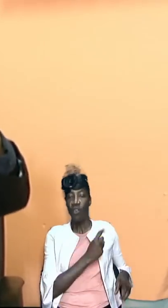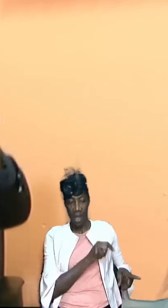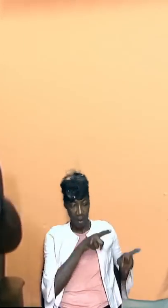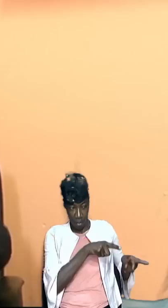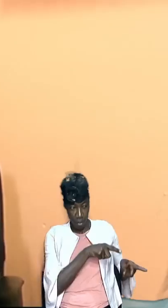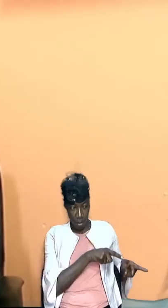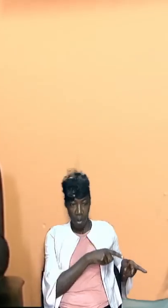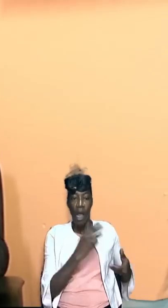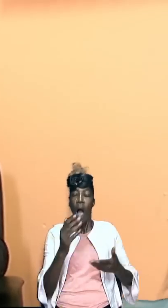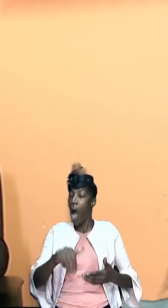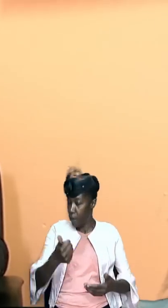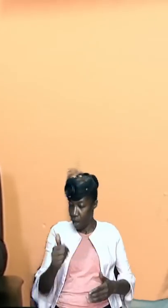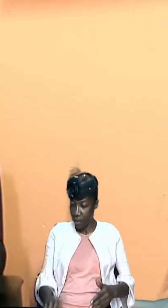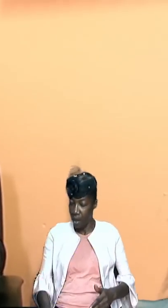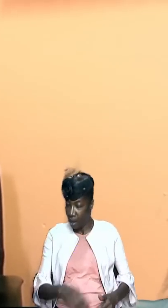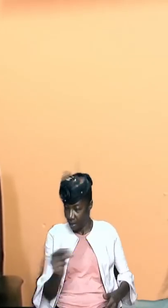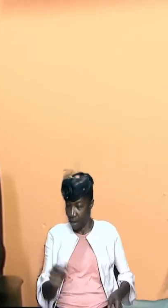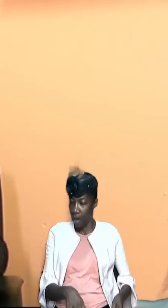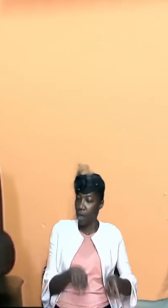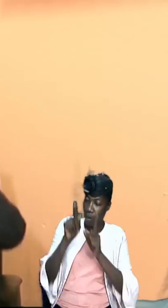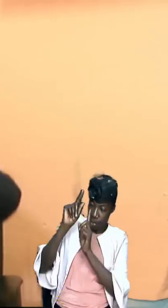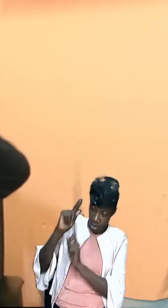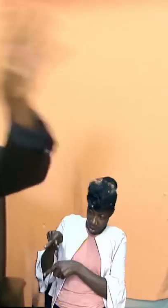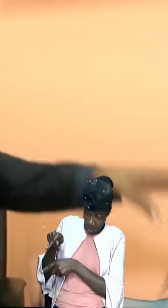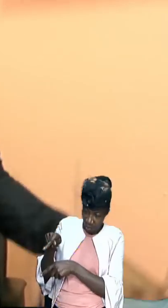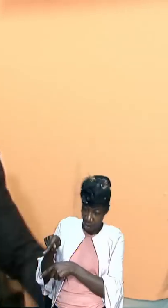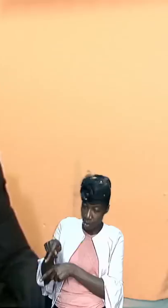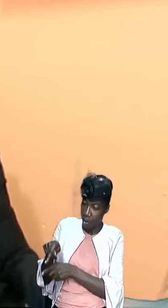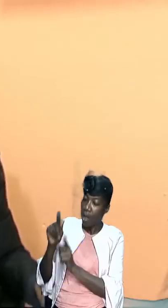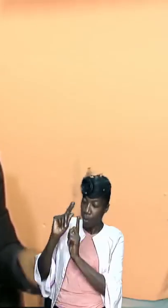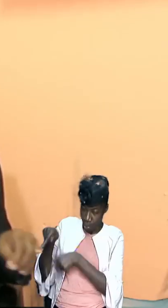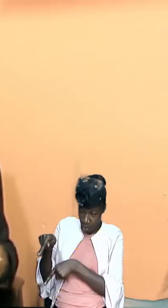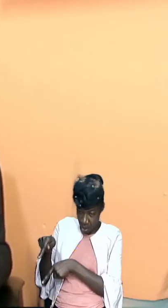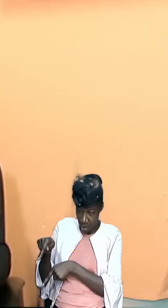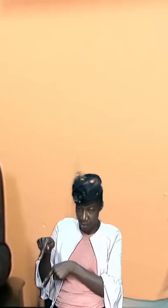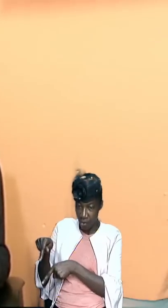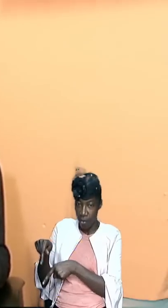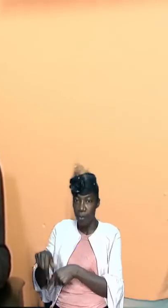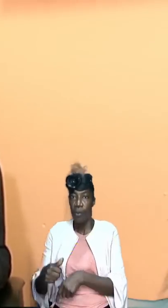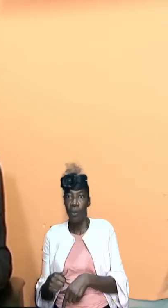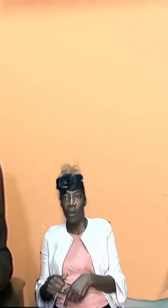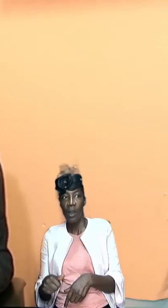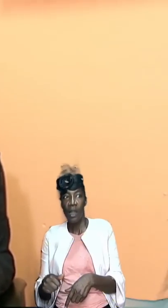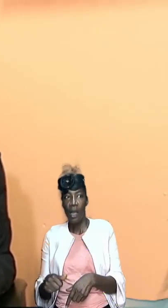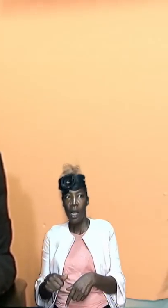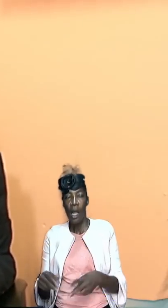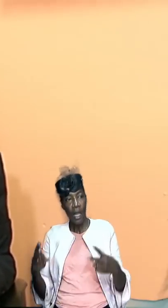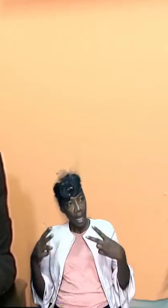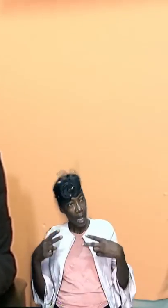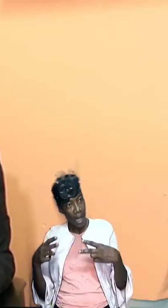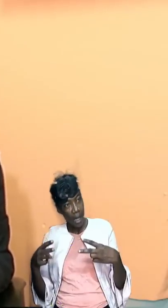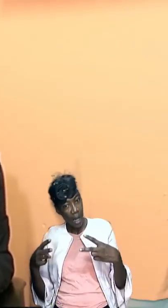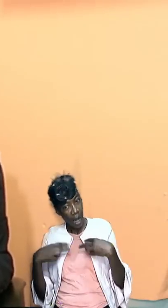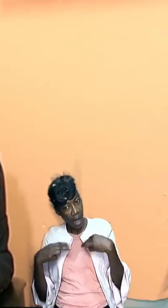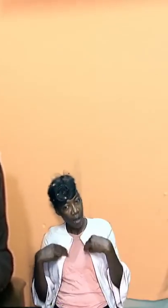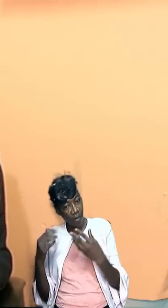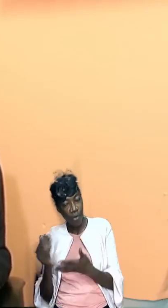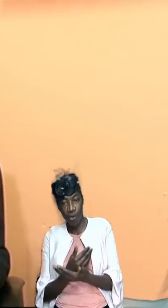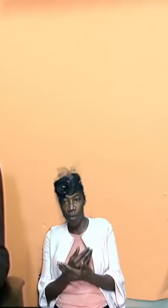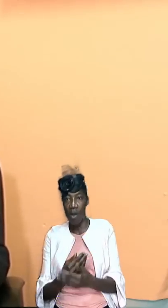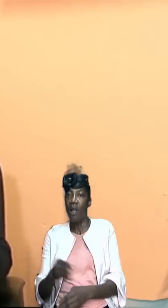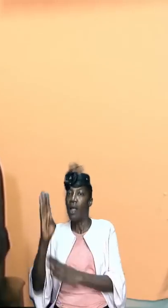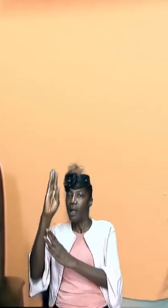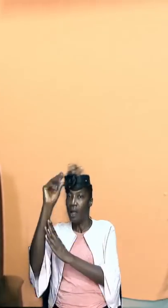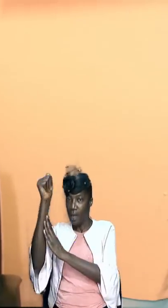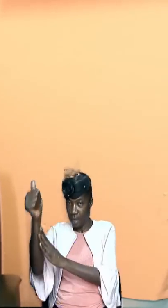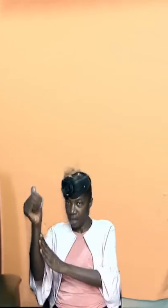B and no recessive, none of the small. You put them one side. You have a couple of them that have B, big A and